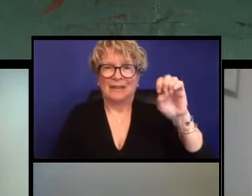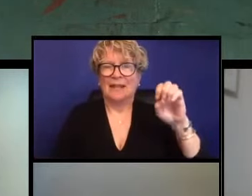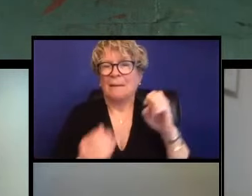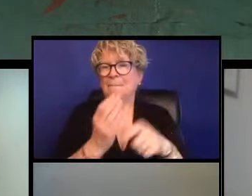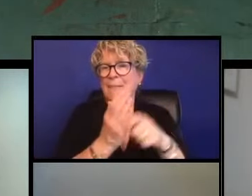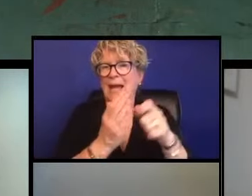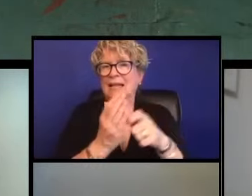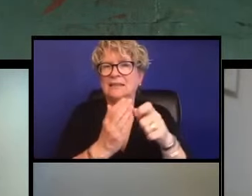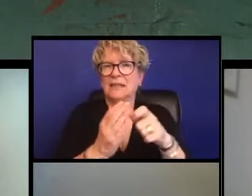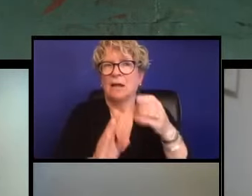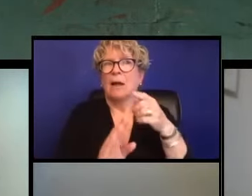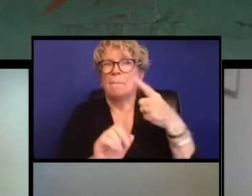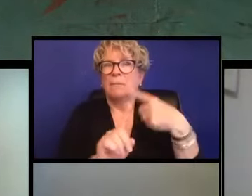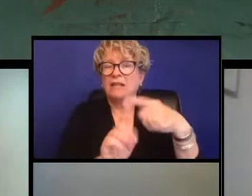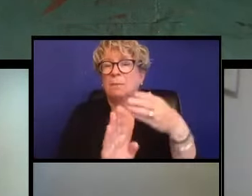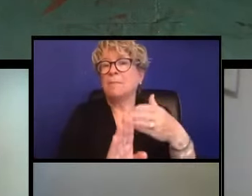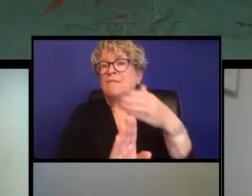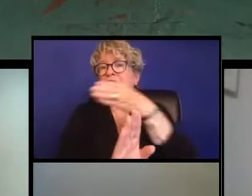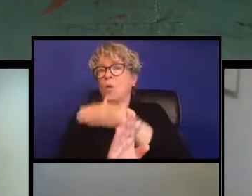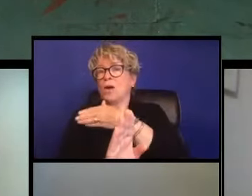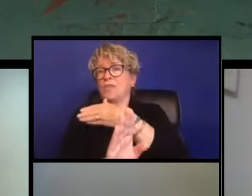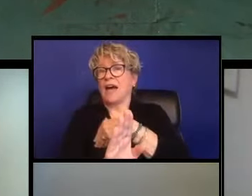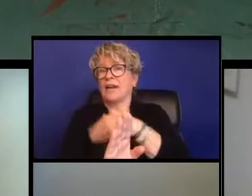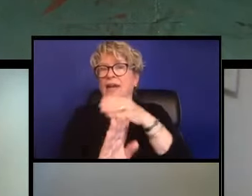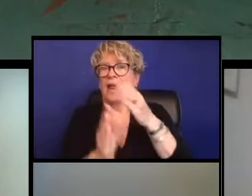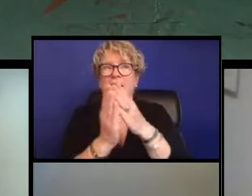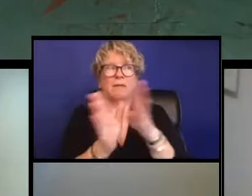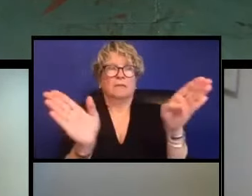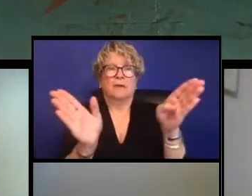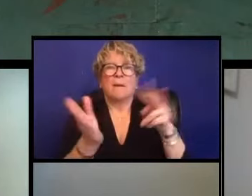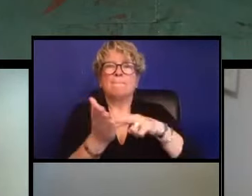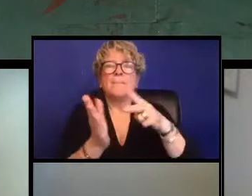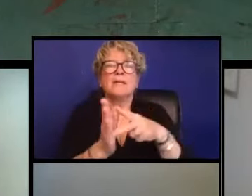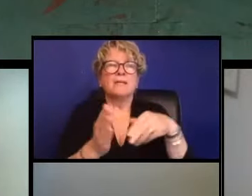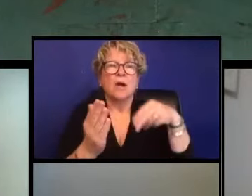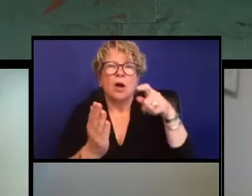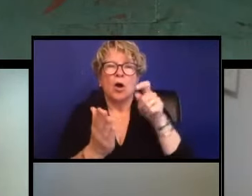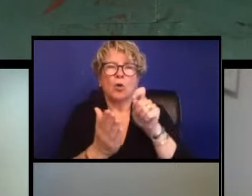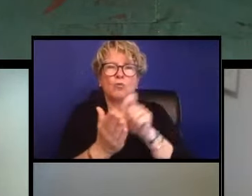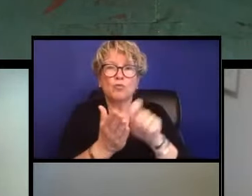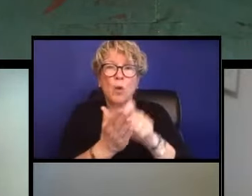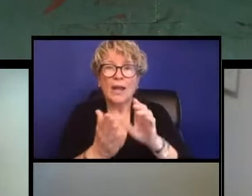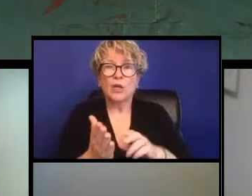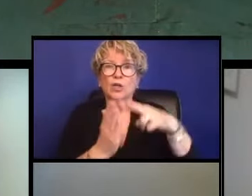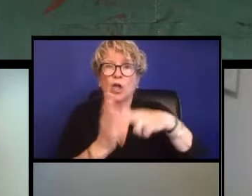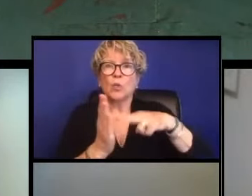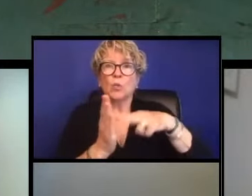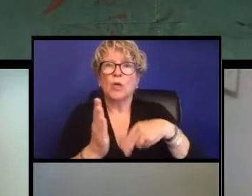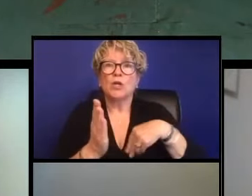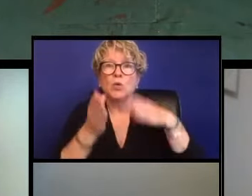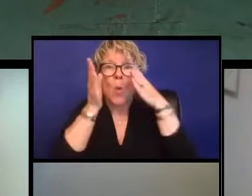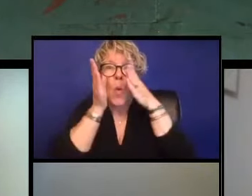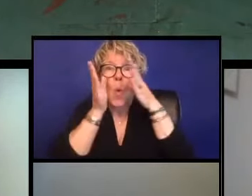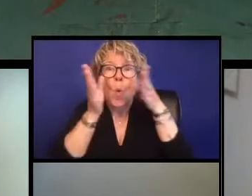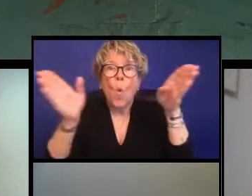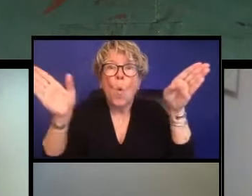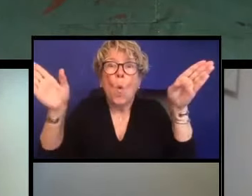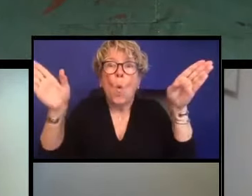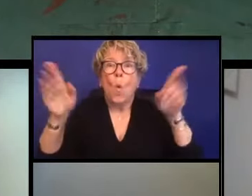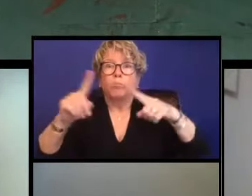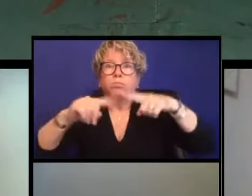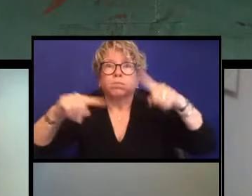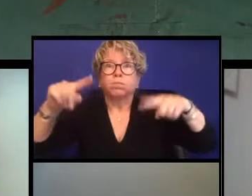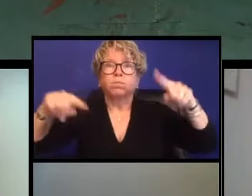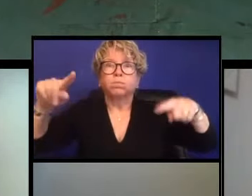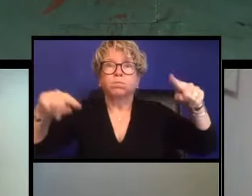writers and readers a really wide variety of things to access that will be hopefully entertaining to them, but also interesting